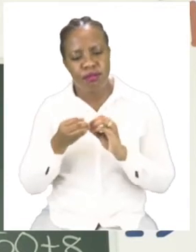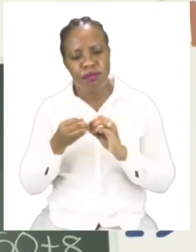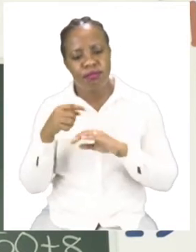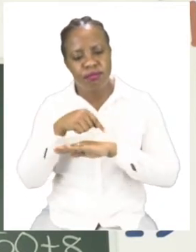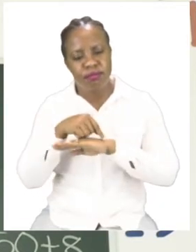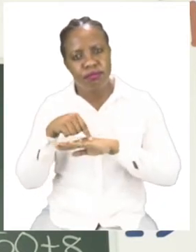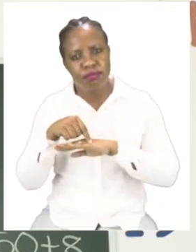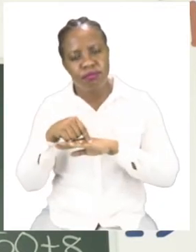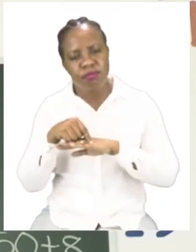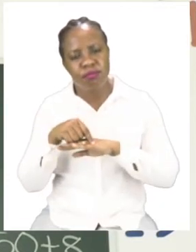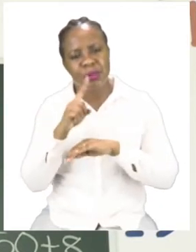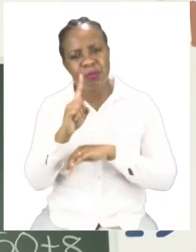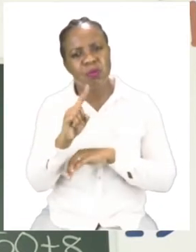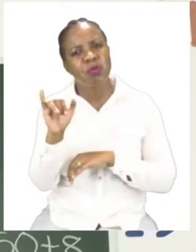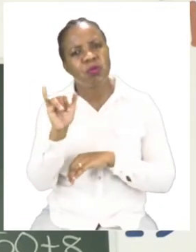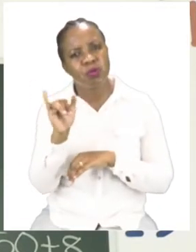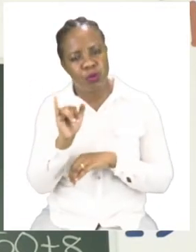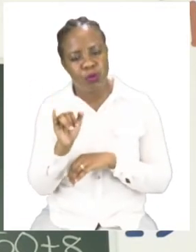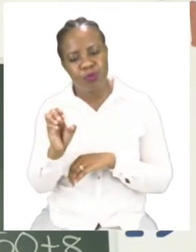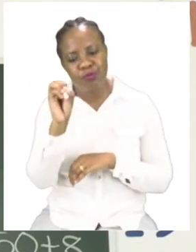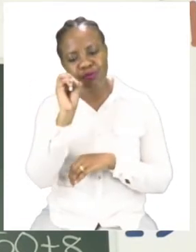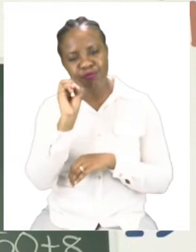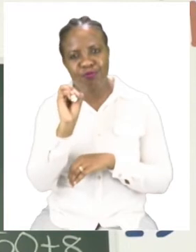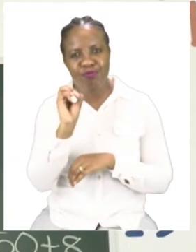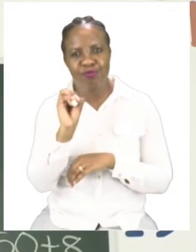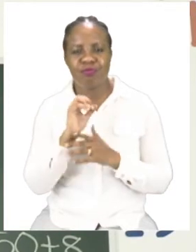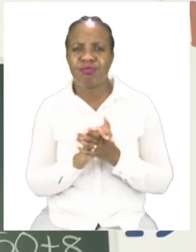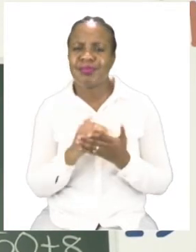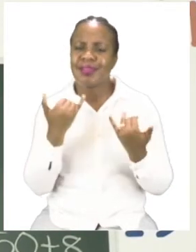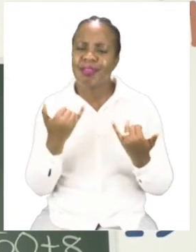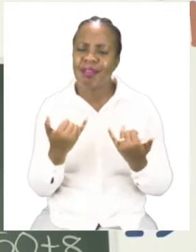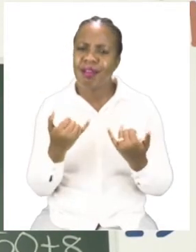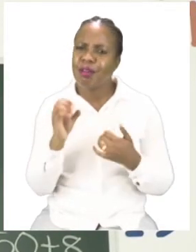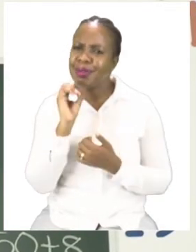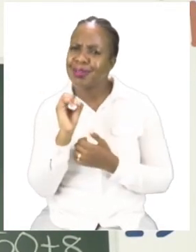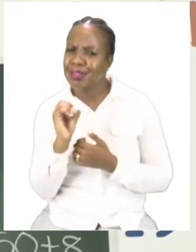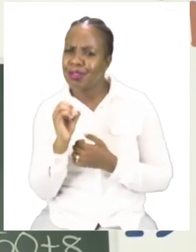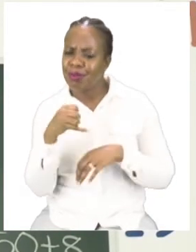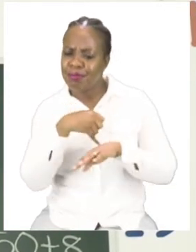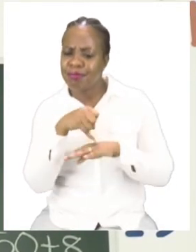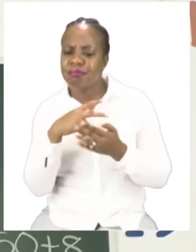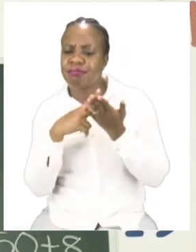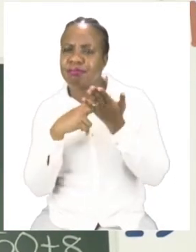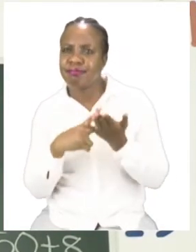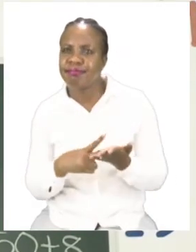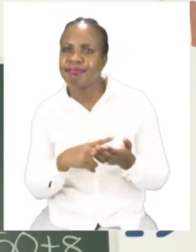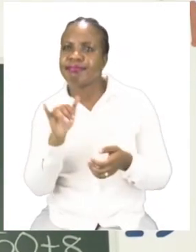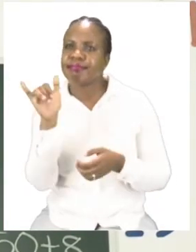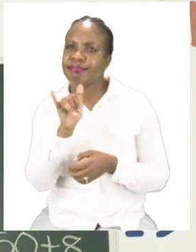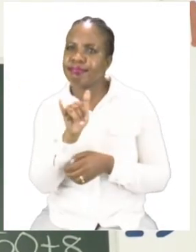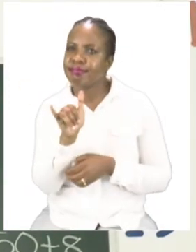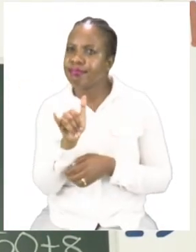number, is 0. So where is 0 sitting? Is 0 sitting